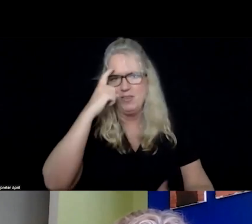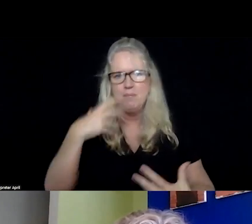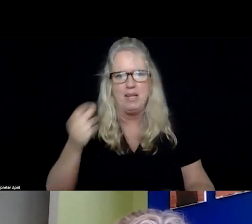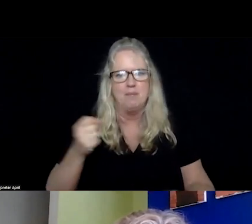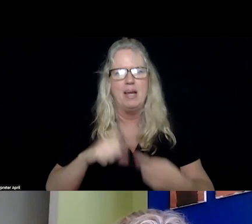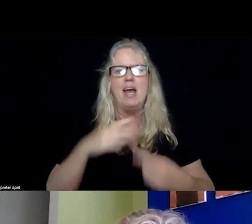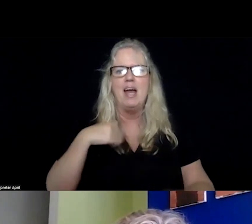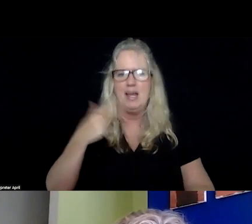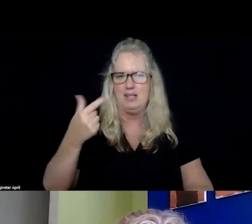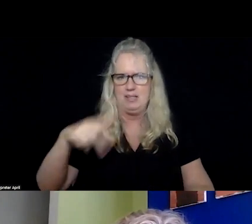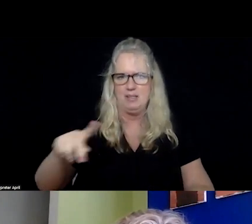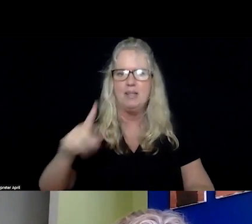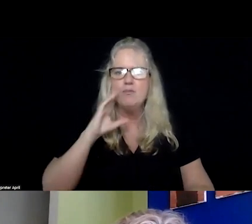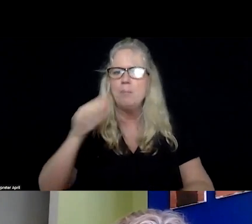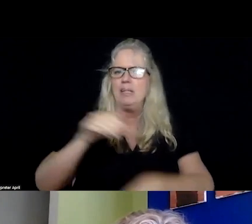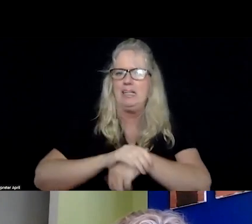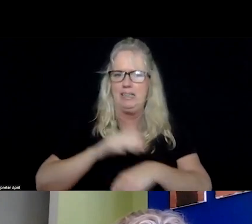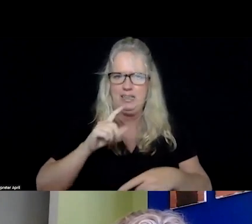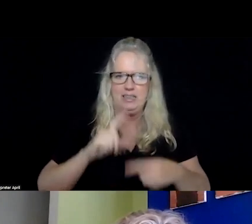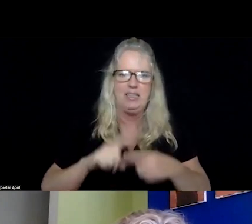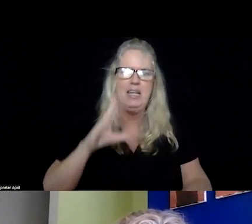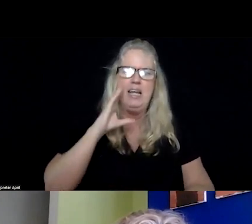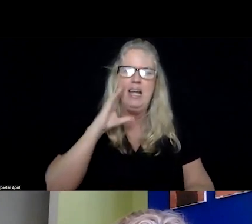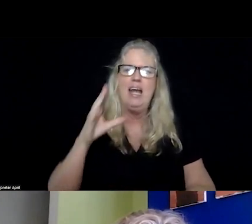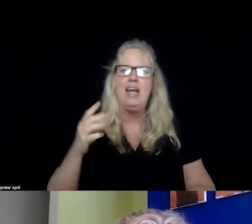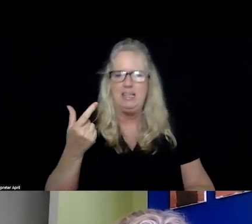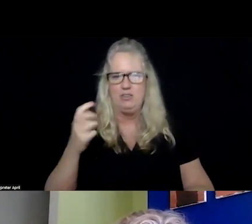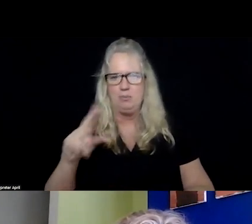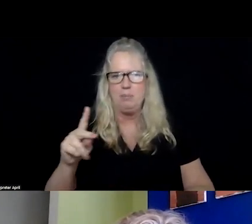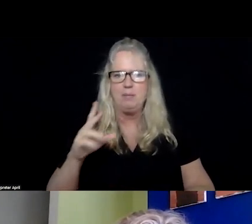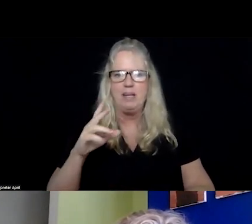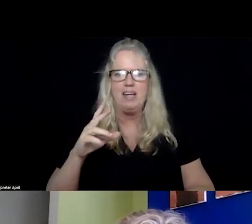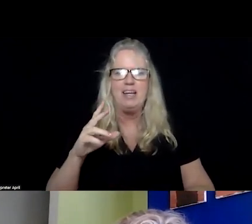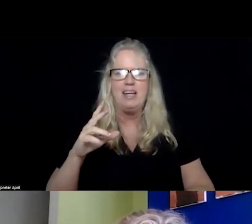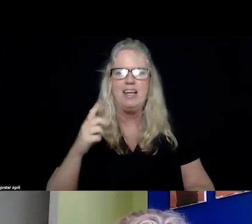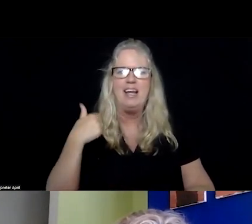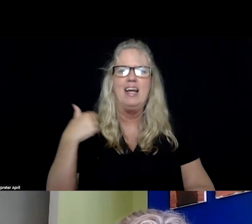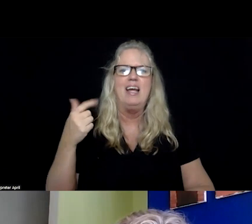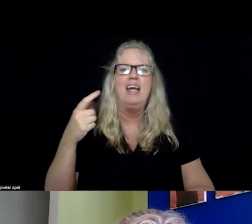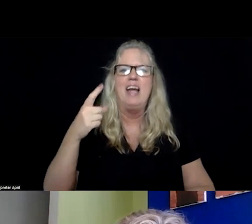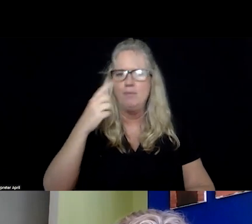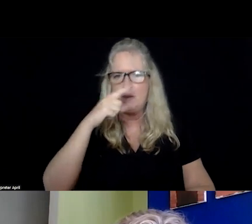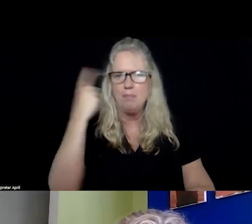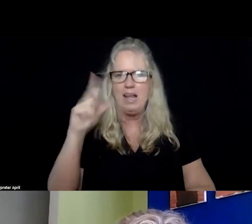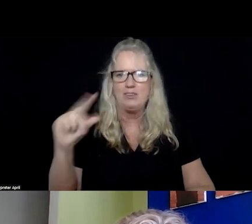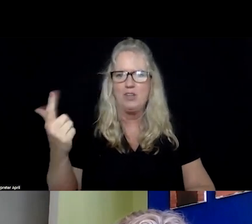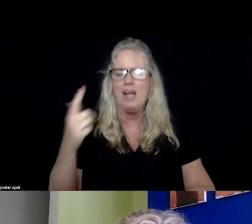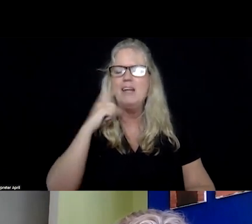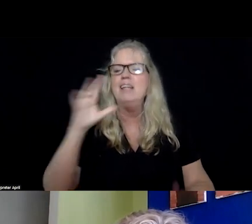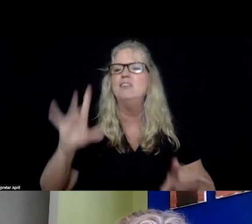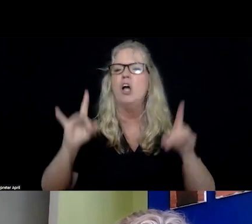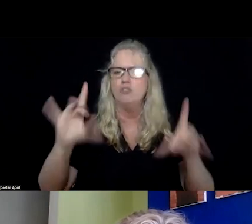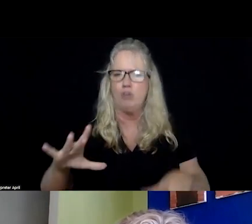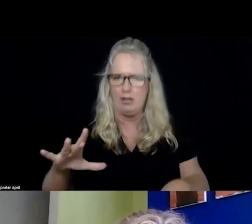I'm a GP from Cornwall in England. From Leipzig, from the European Alliance Against Depression. I'm from the Black Dog Institute in Sydney, Australia.